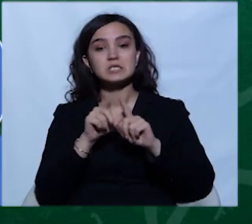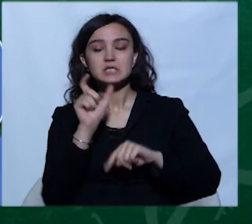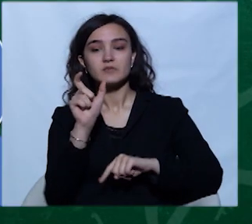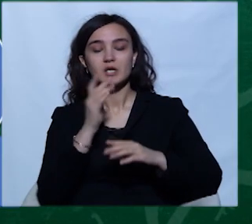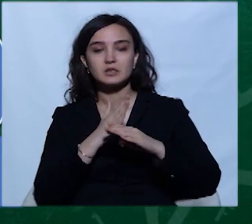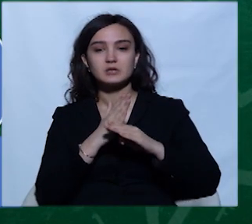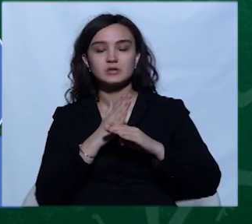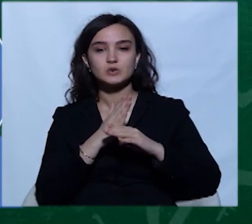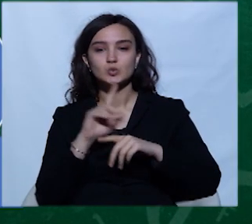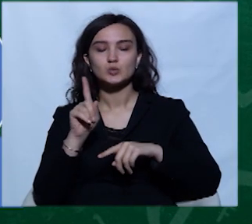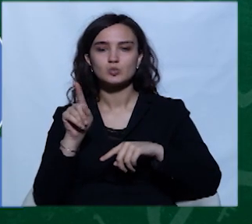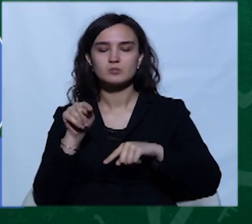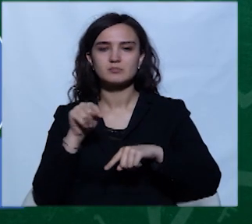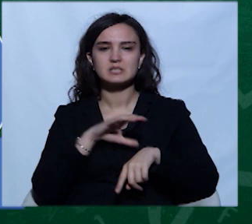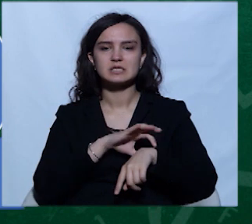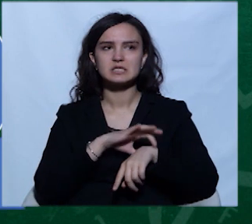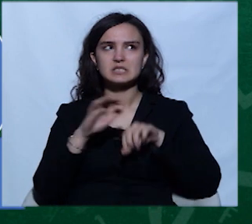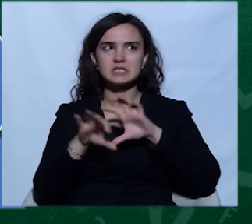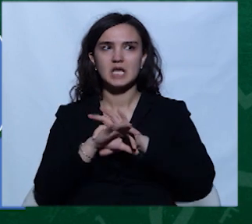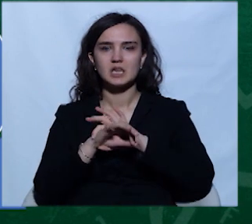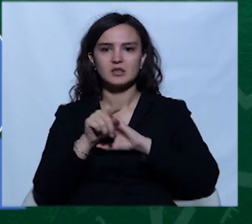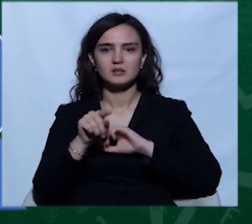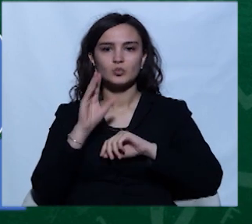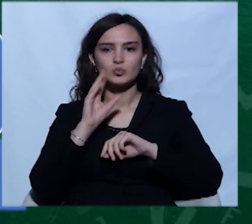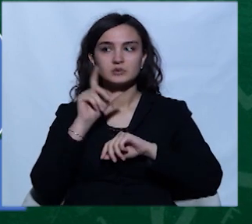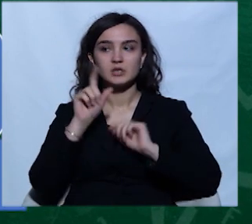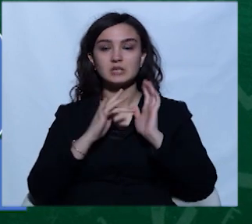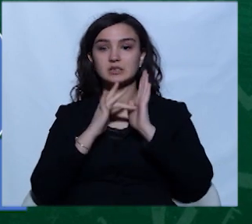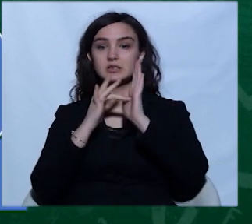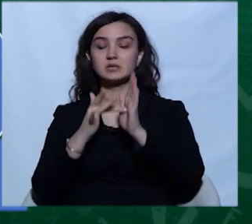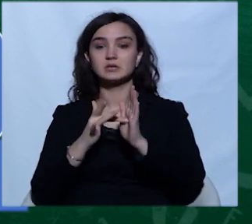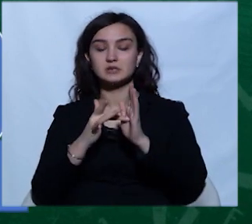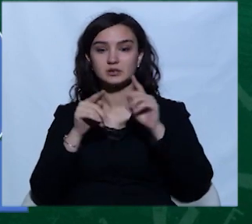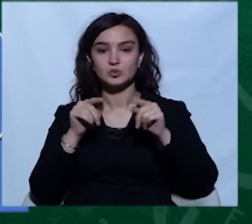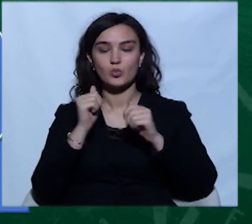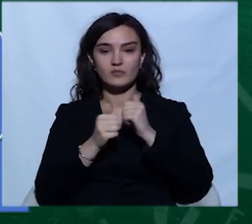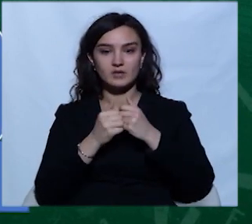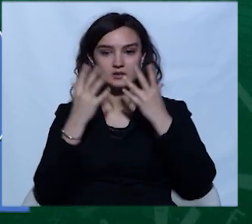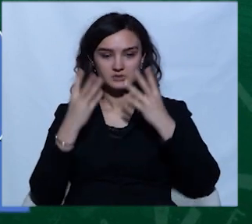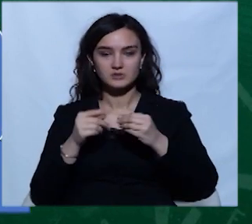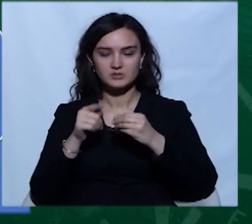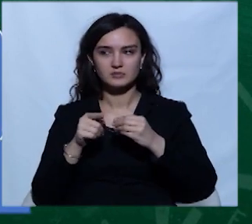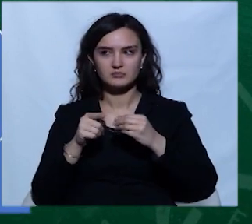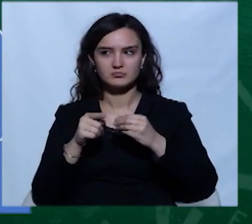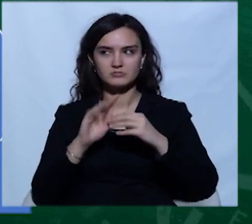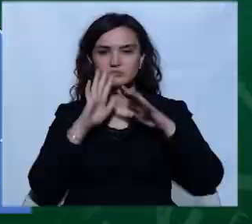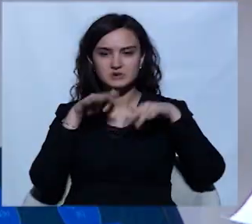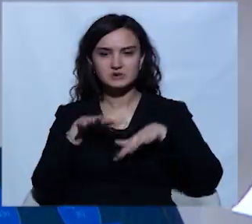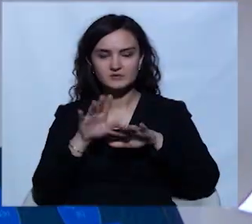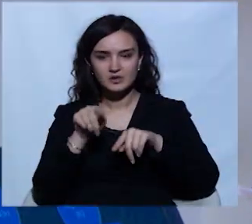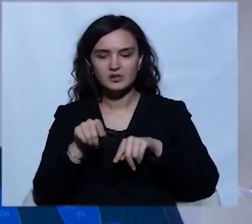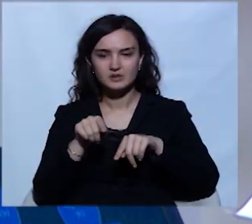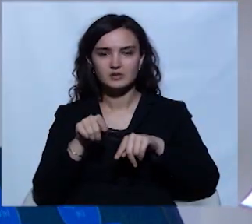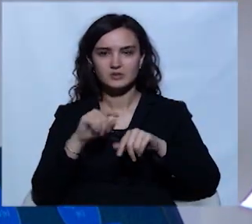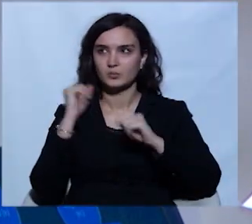to sail. And that is when you travel, like in the old days, on the seas by